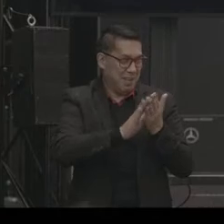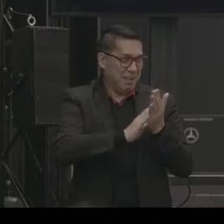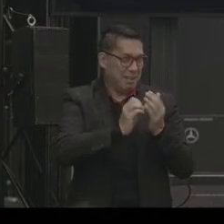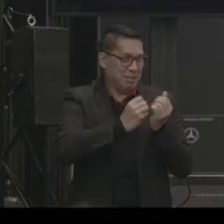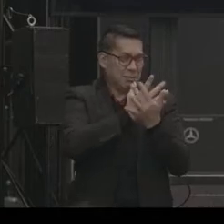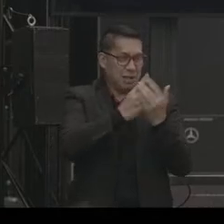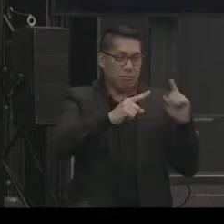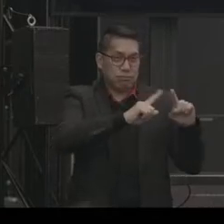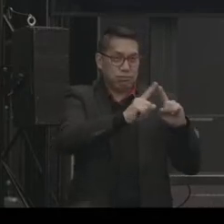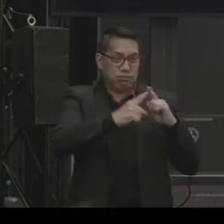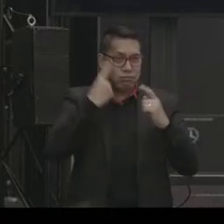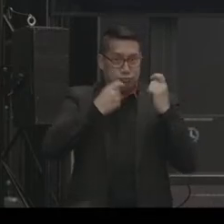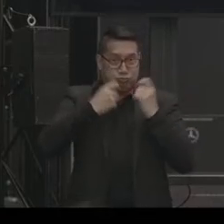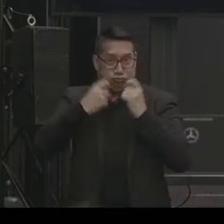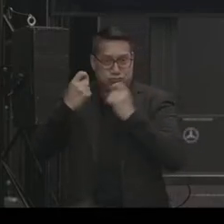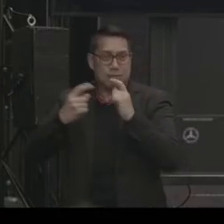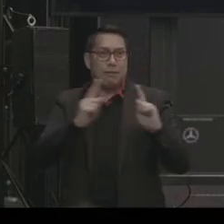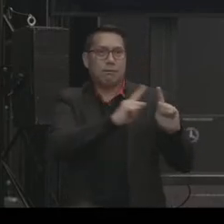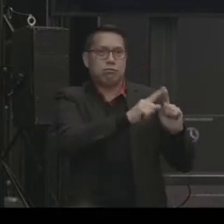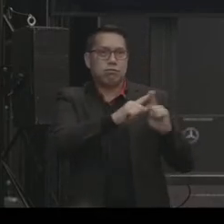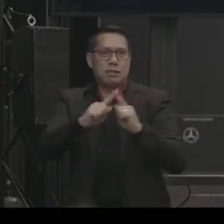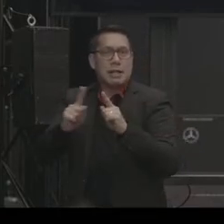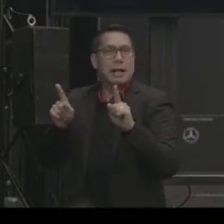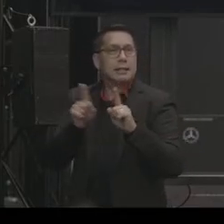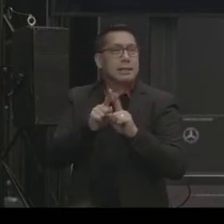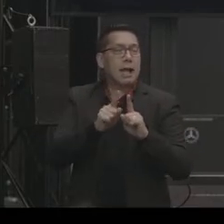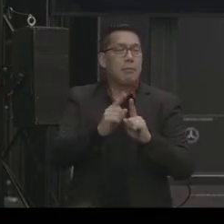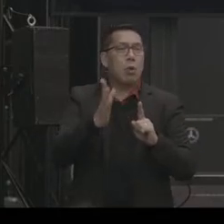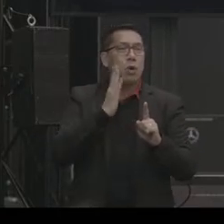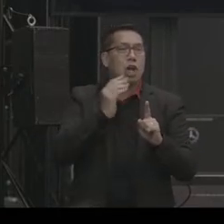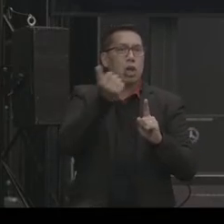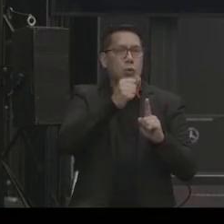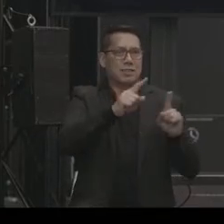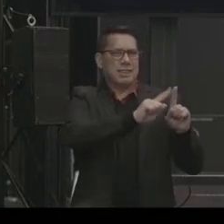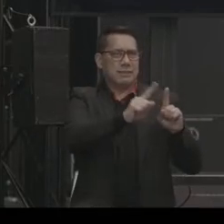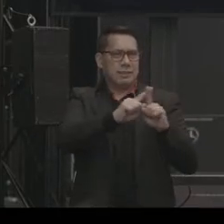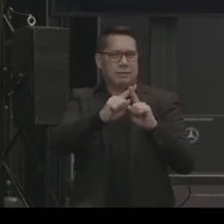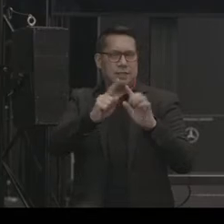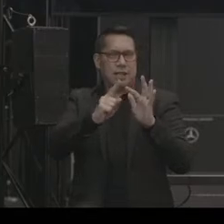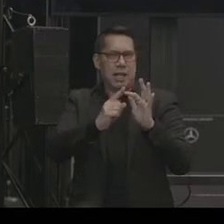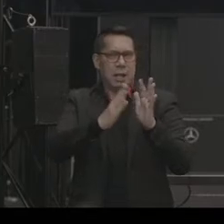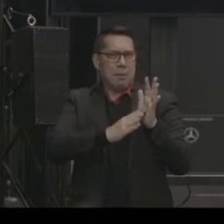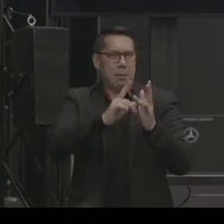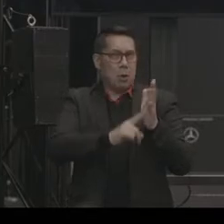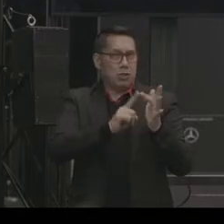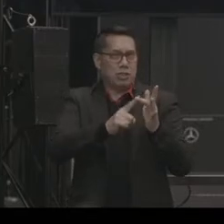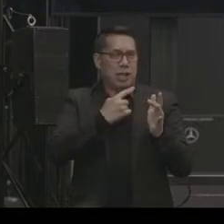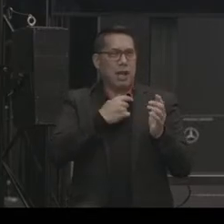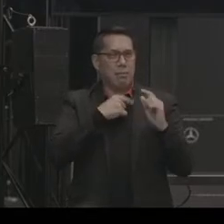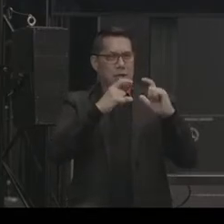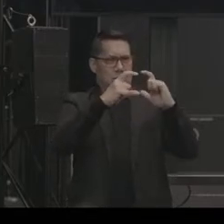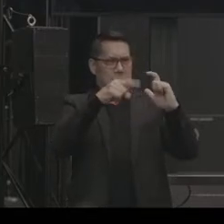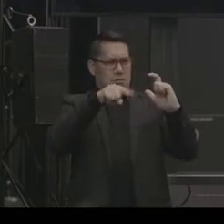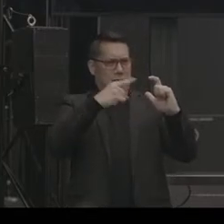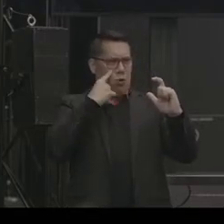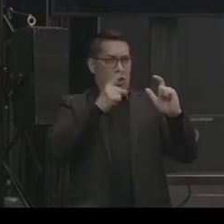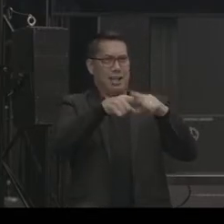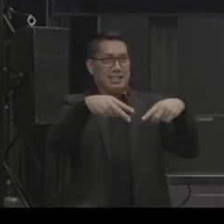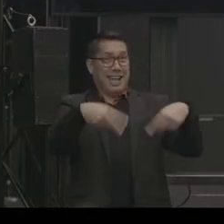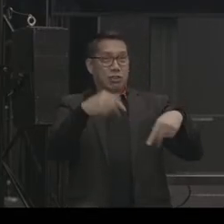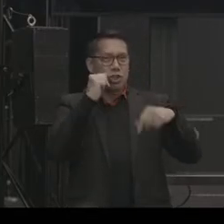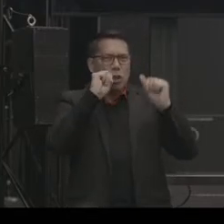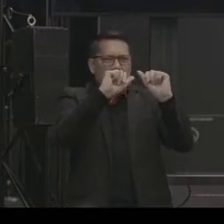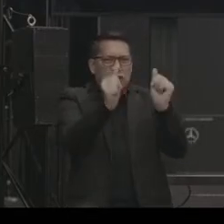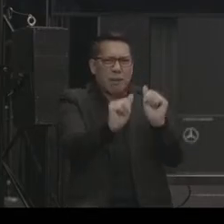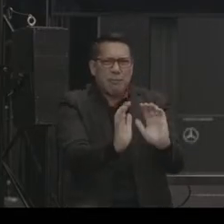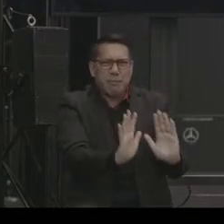of them. And the same thing, sometimes when I use emojis, I'm like, that looks like a dance. you know, the shape